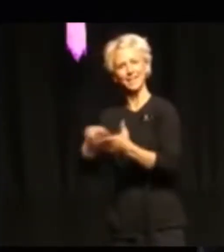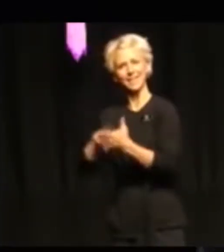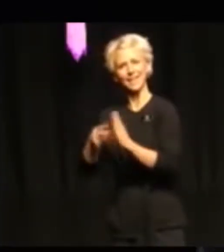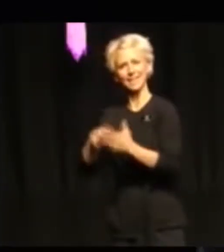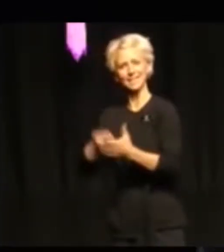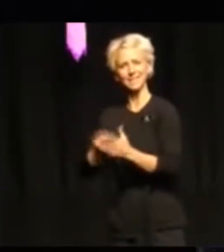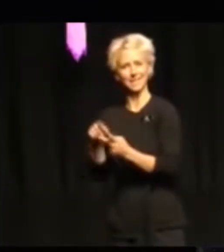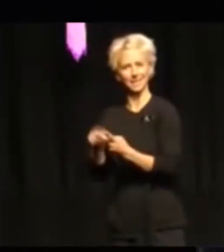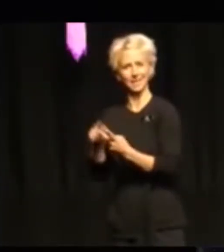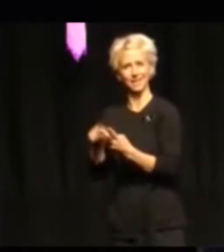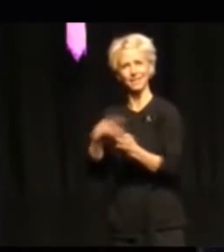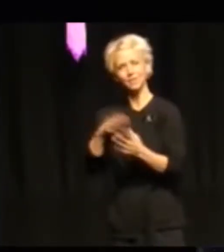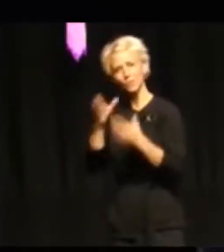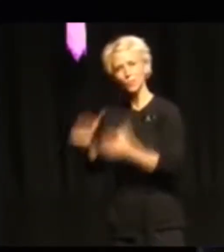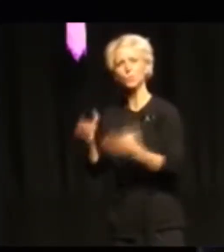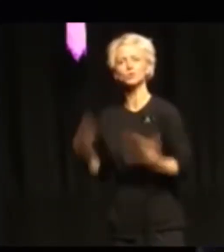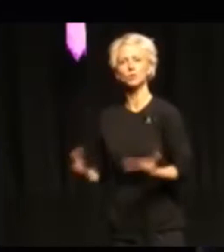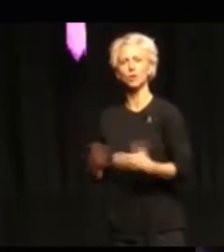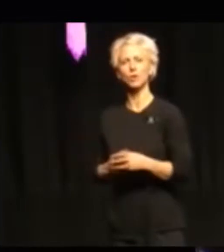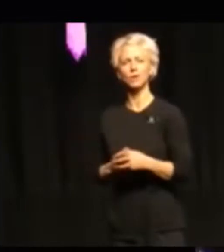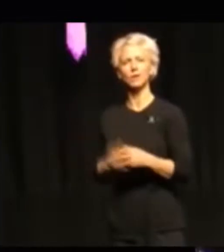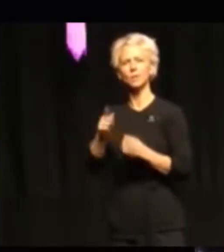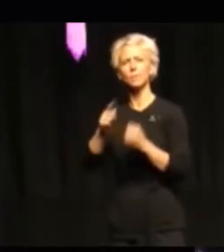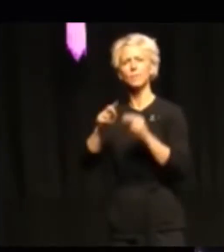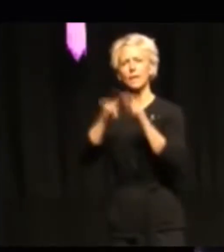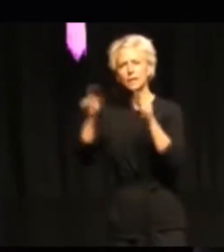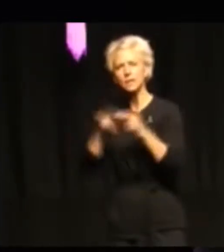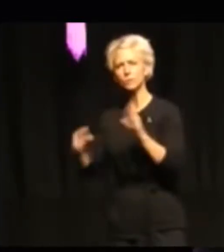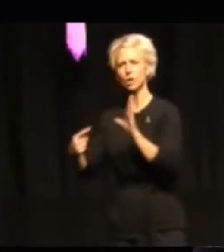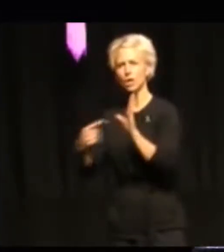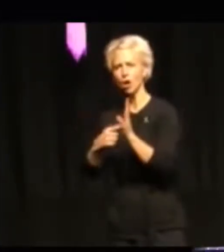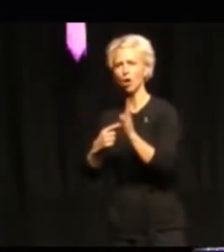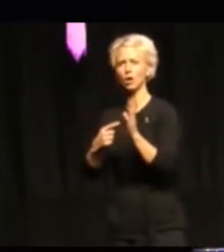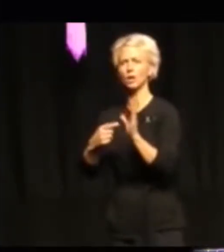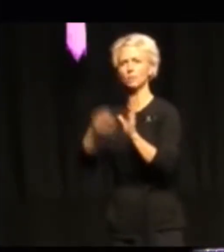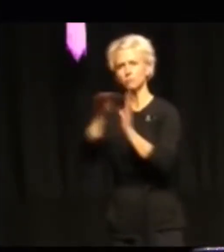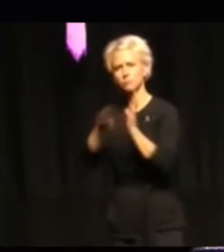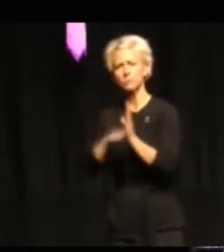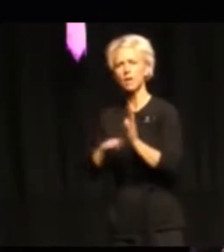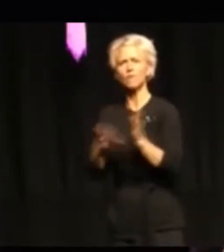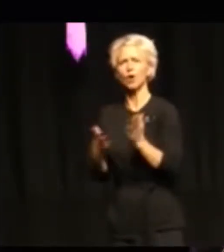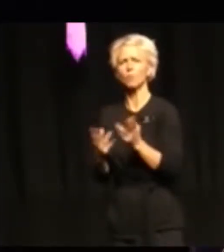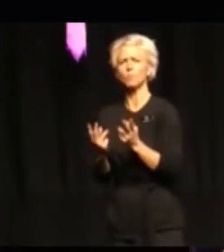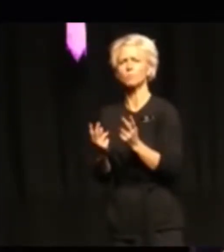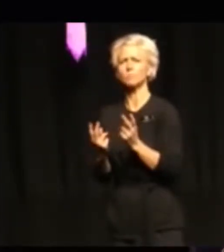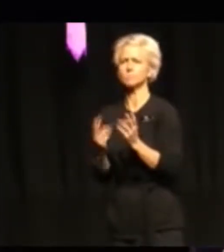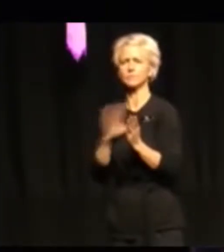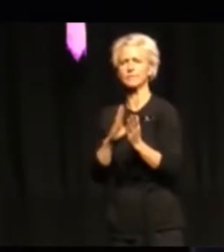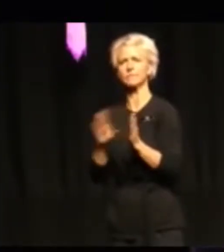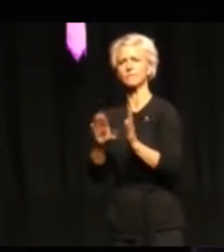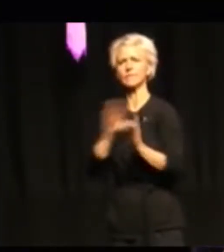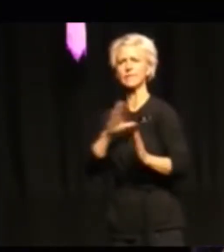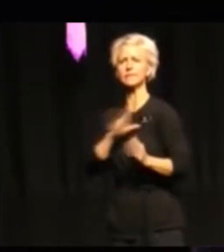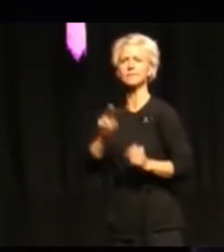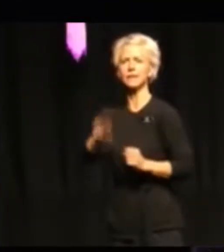one, on what's out there in all these international law and standards. And the reason for that is